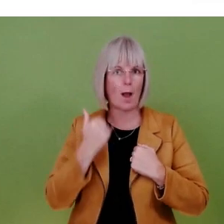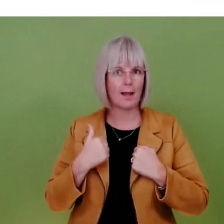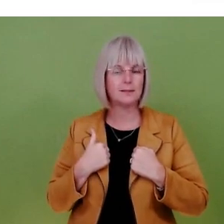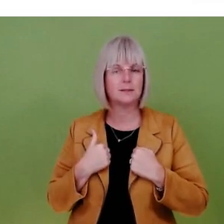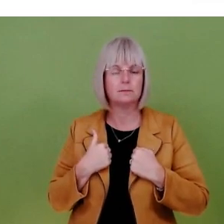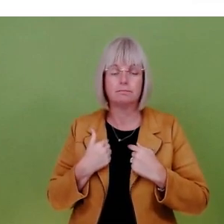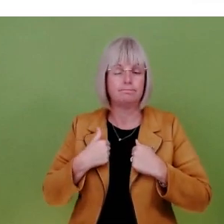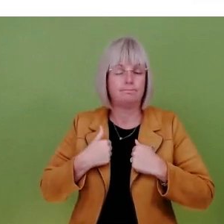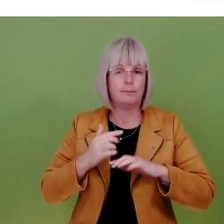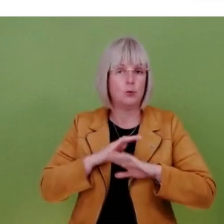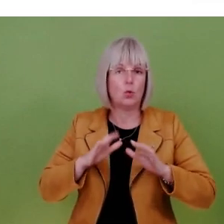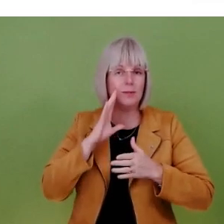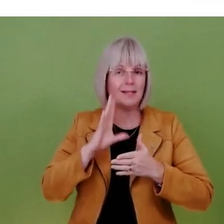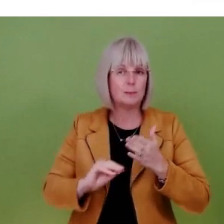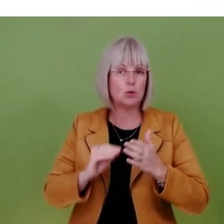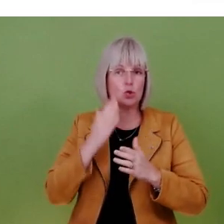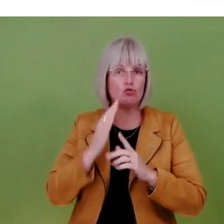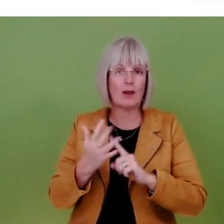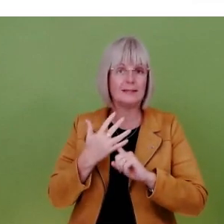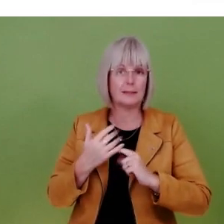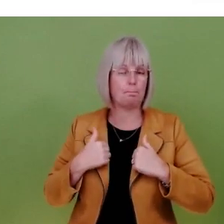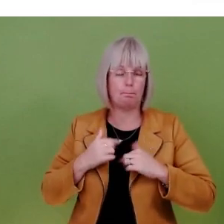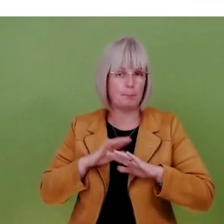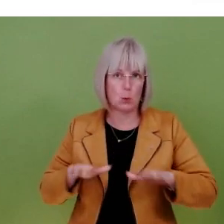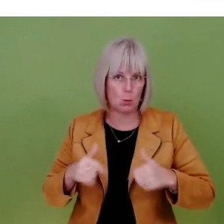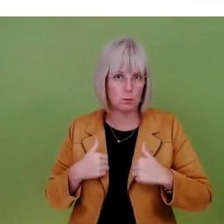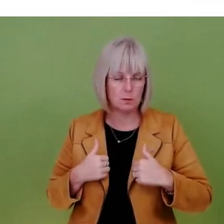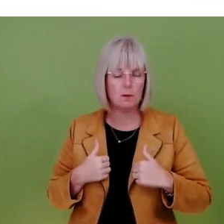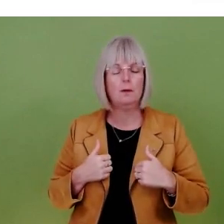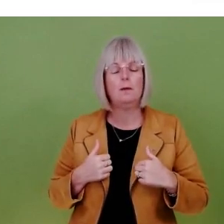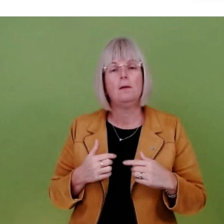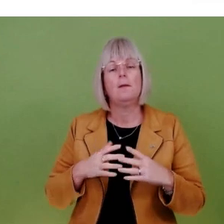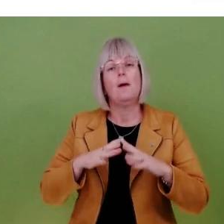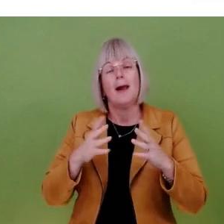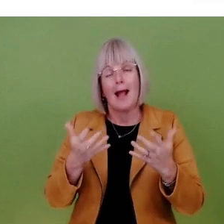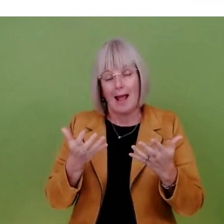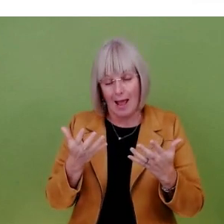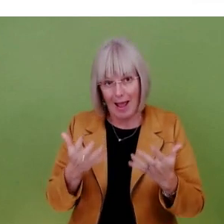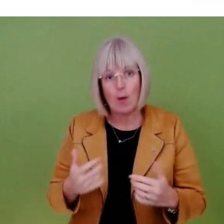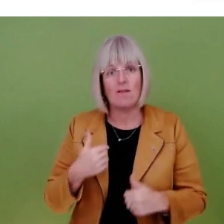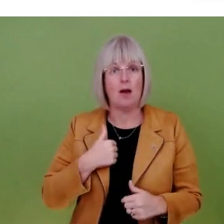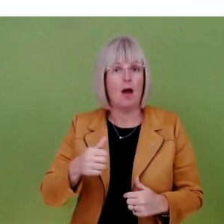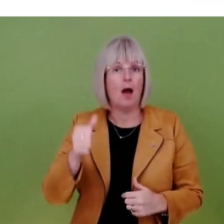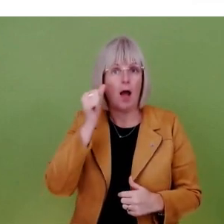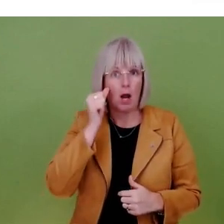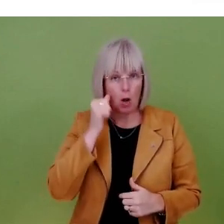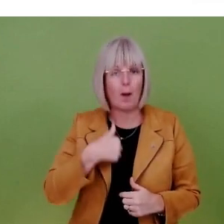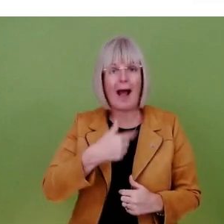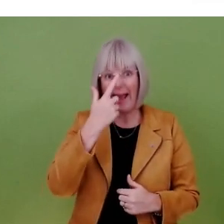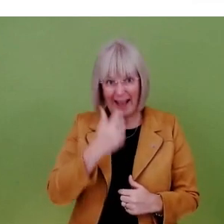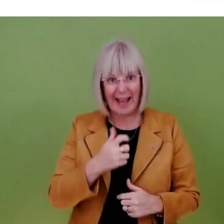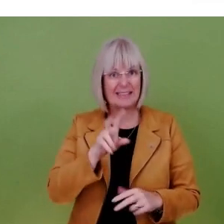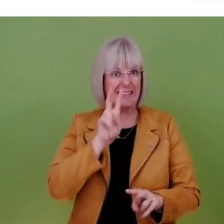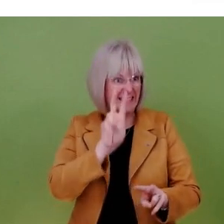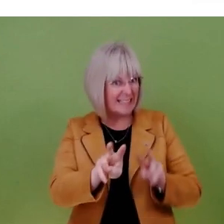people who are minoritised are. However, I do know that I can see it in operation,